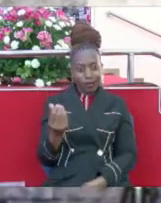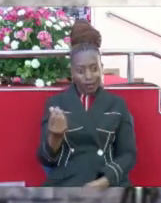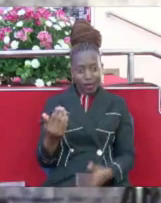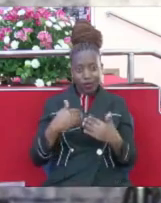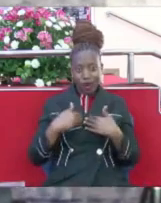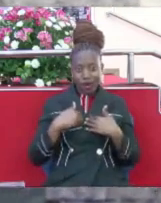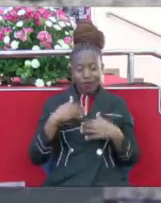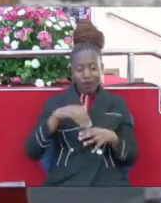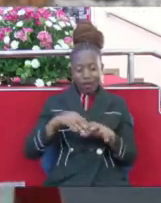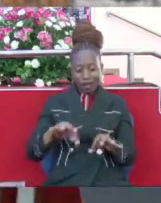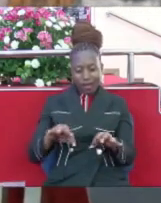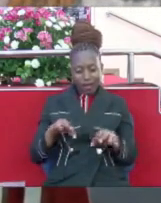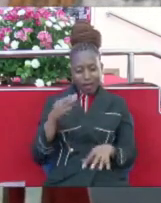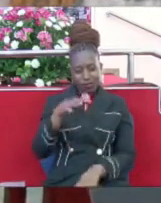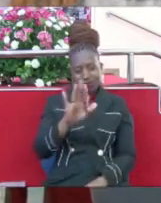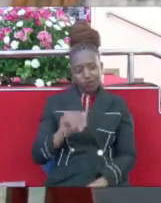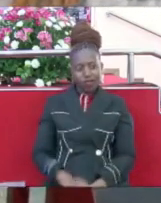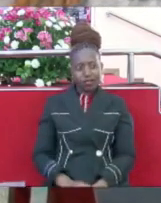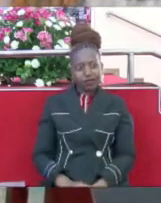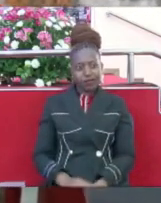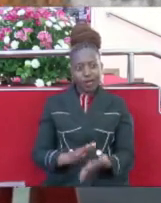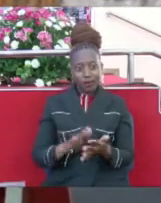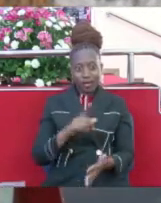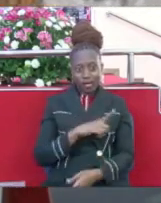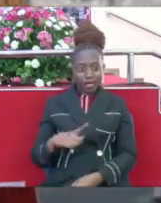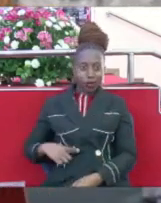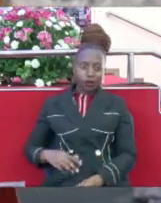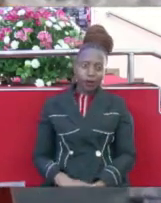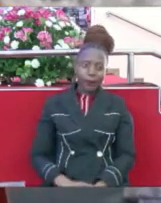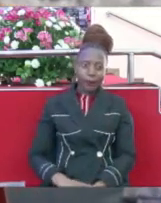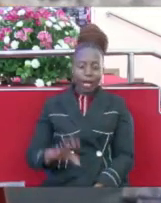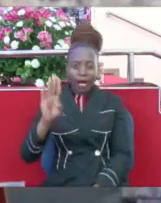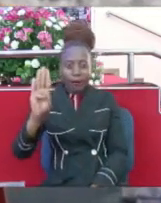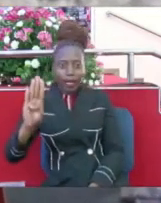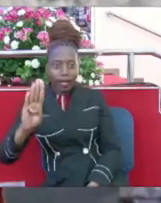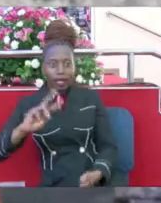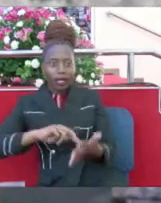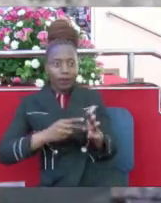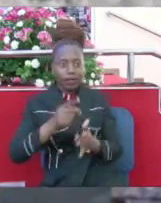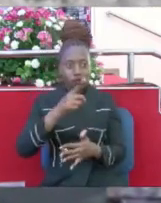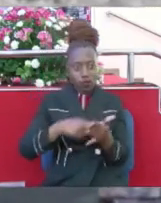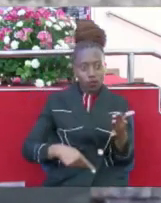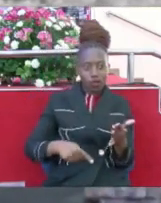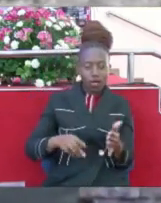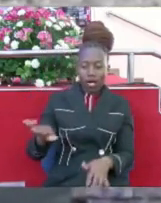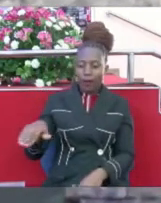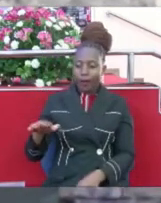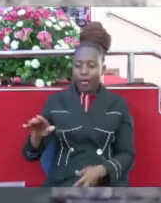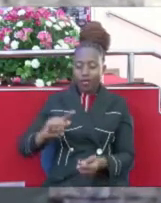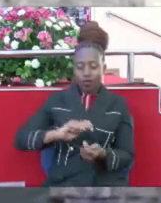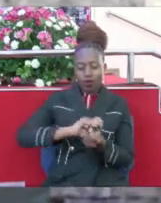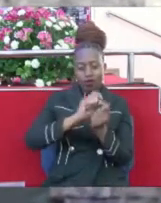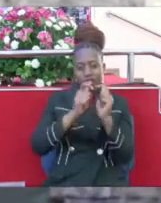today. Praise the name of the Lord. Bethel. A place of transformation. He wants